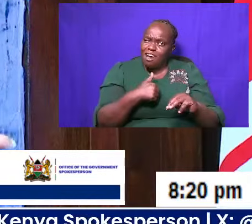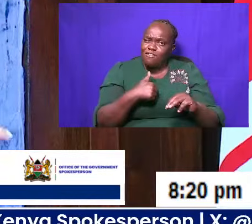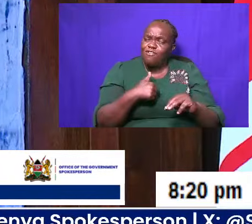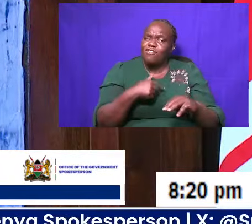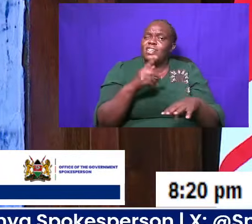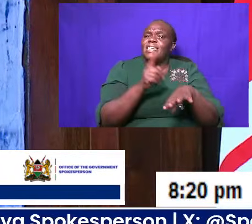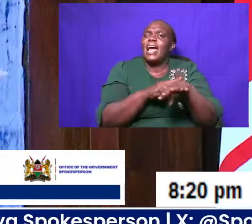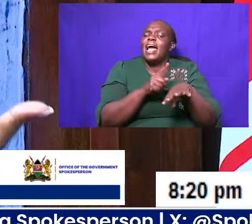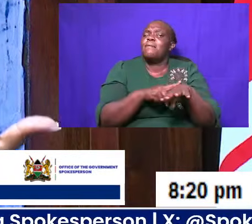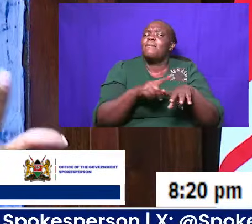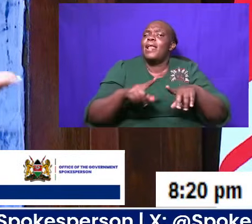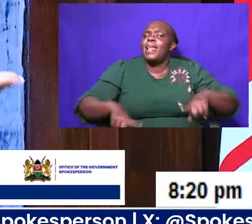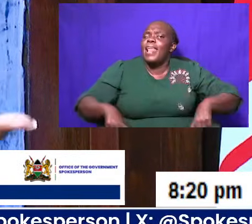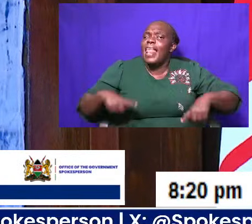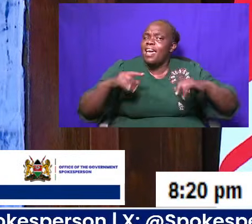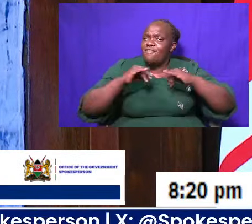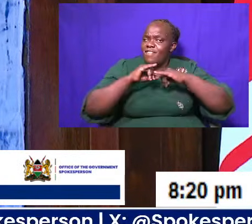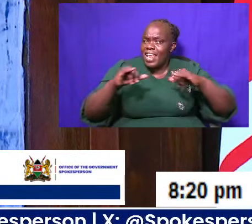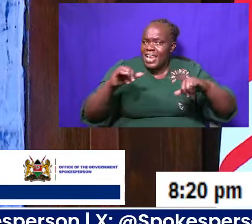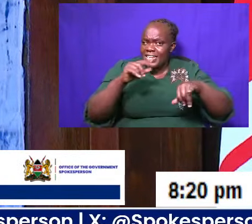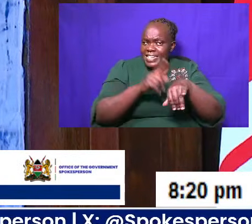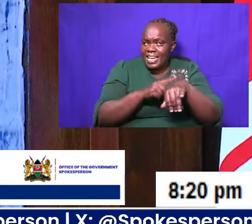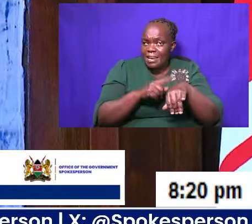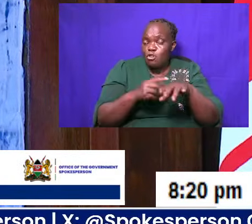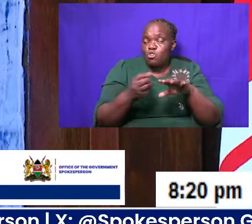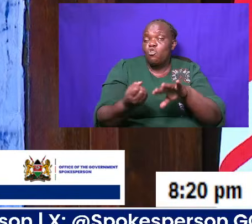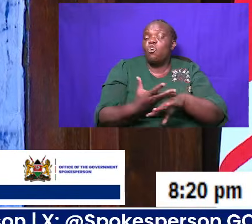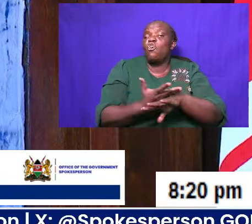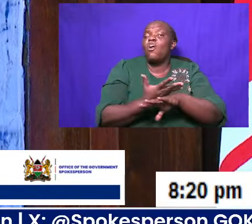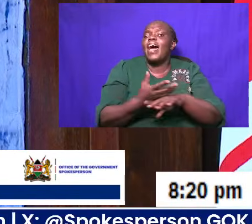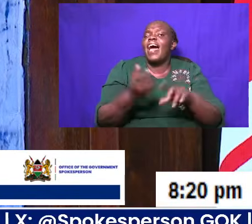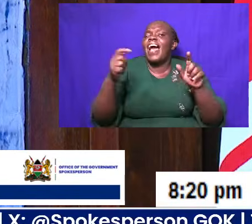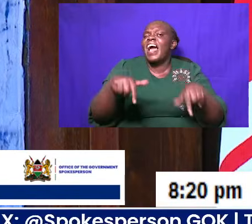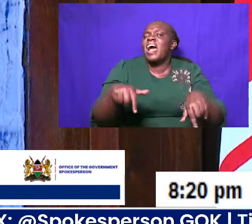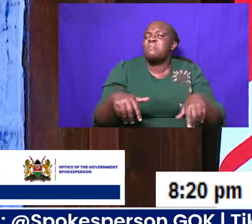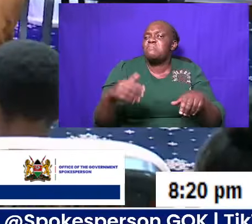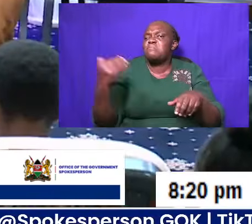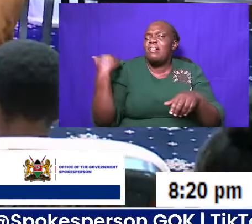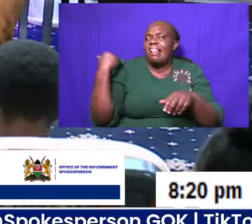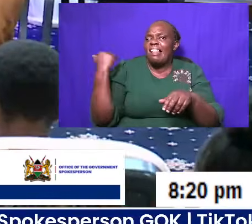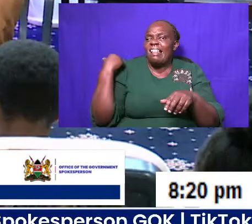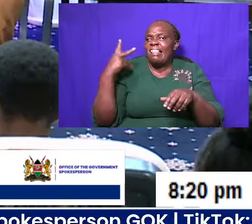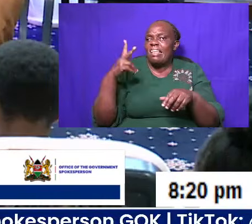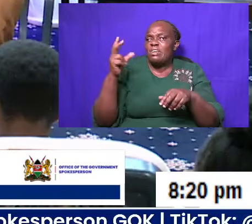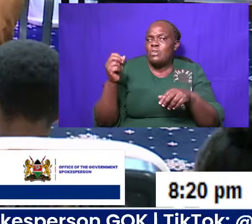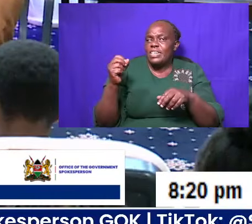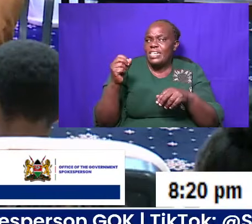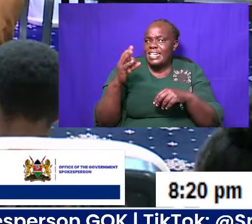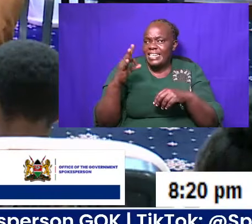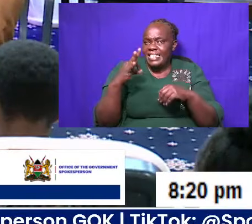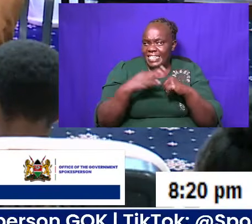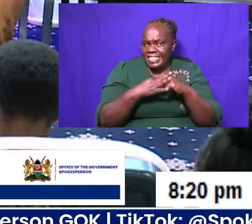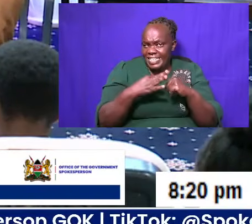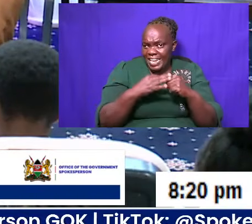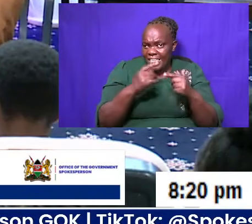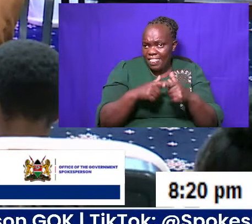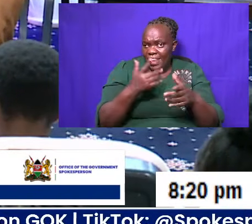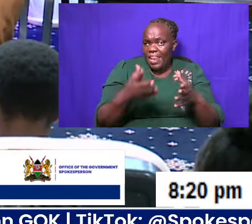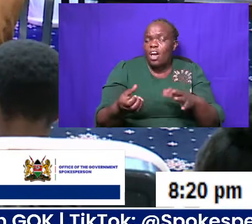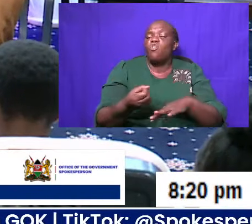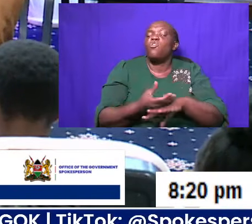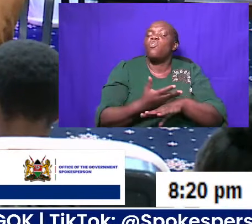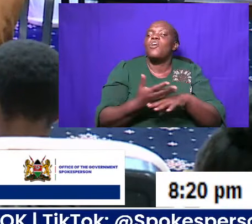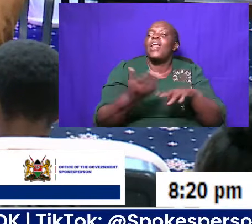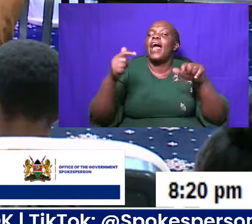time, our limelight, because that is the time you would So COVID pia ilikuja ikakupatia hiyo. Na ndio kama umemaliza tu 2018, and then now COVID came.